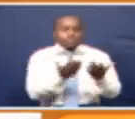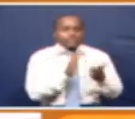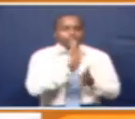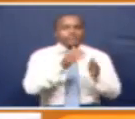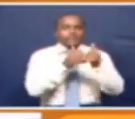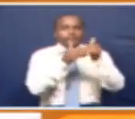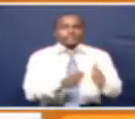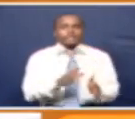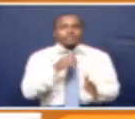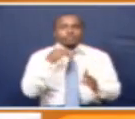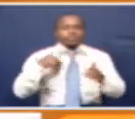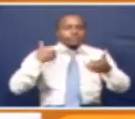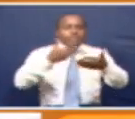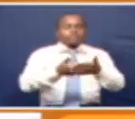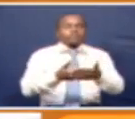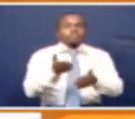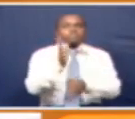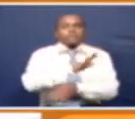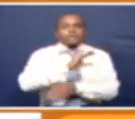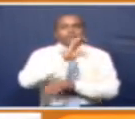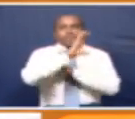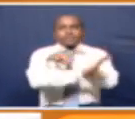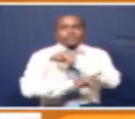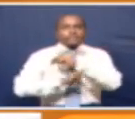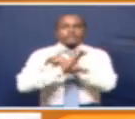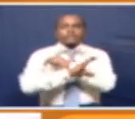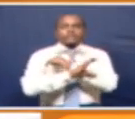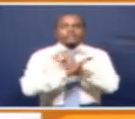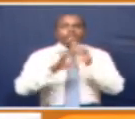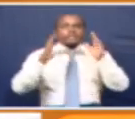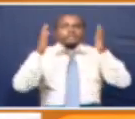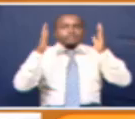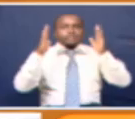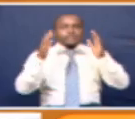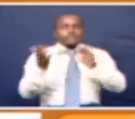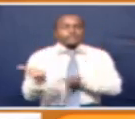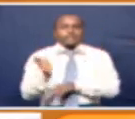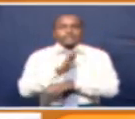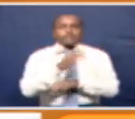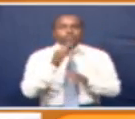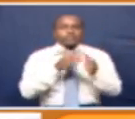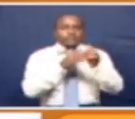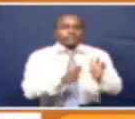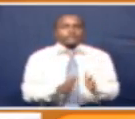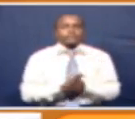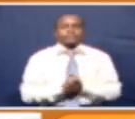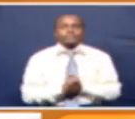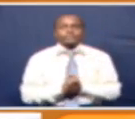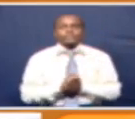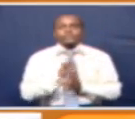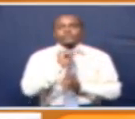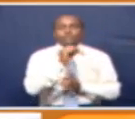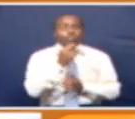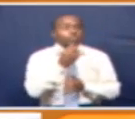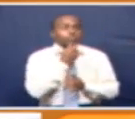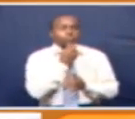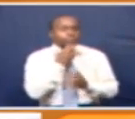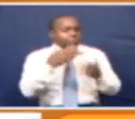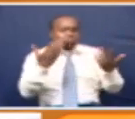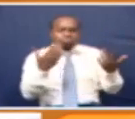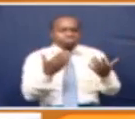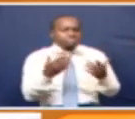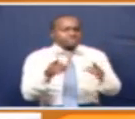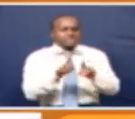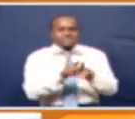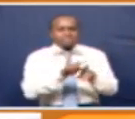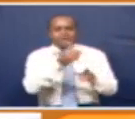who was arriving back in the country and was celebrating the return of their leader. So Tuesday is any other day. It is like